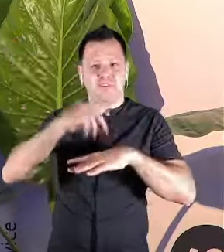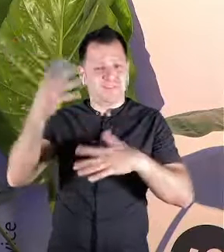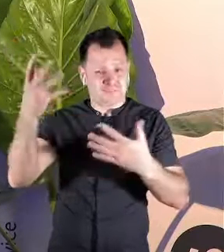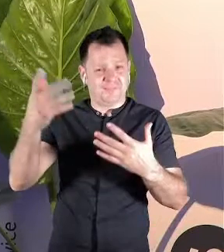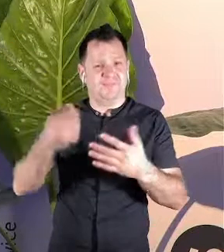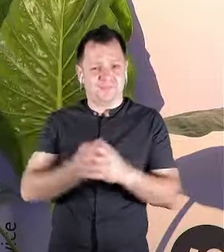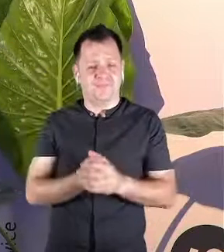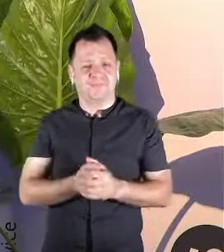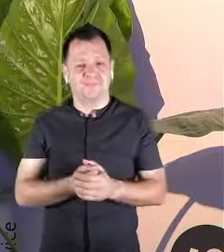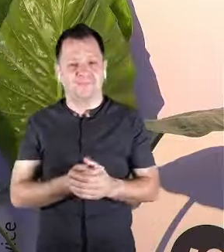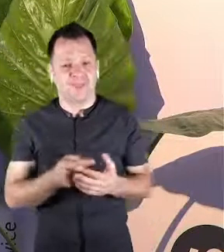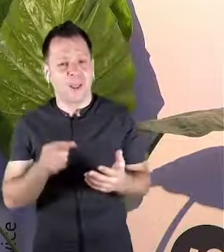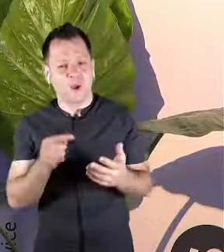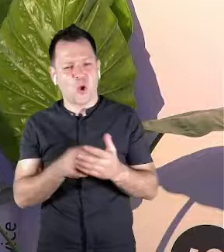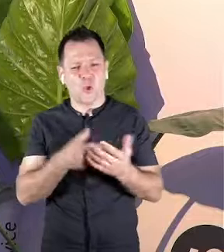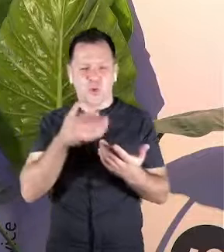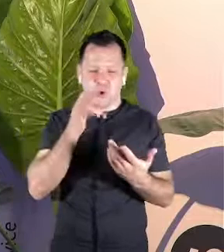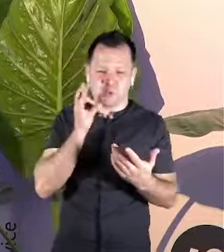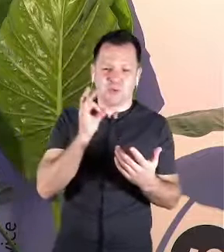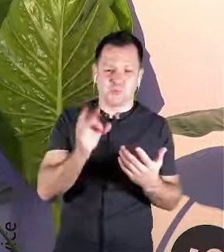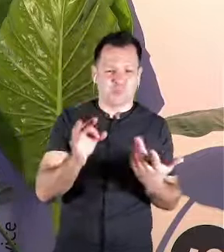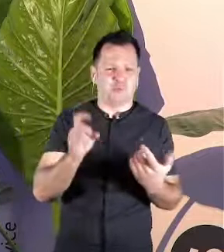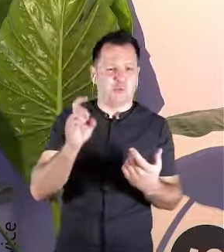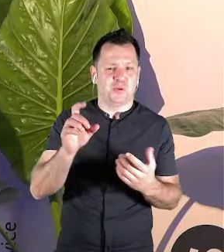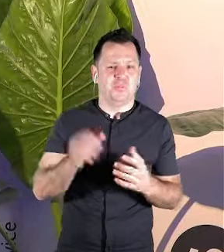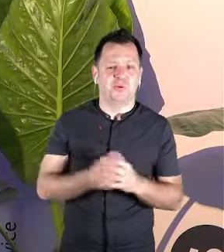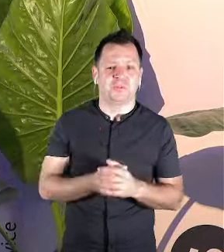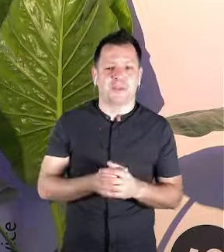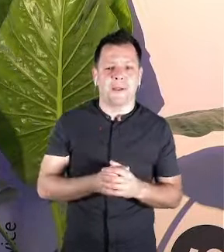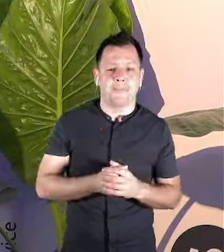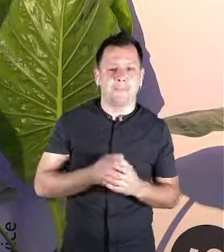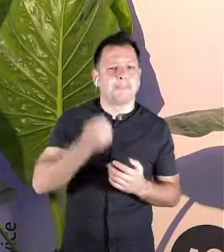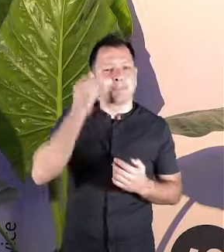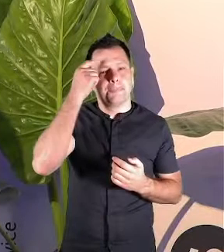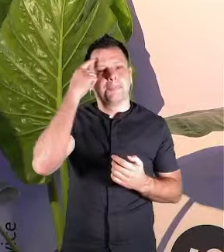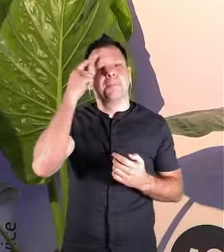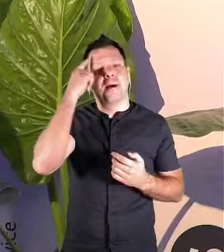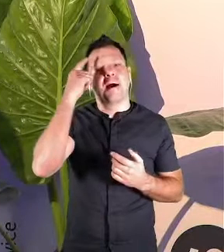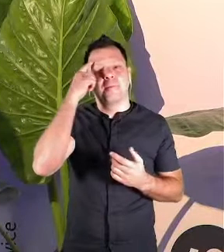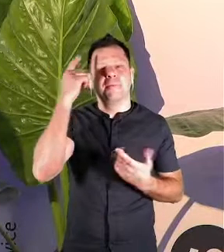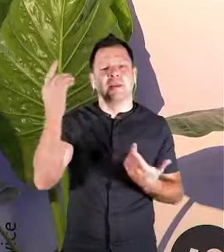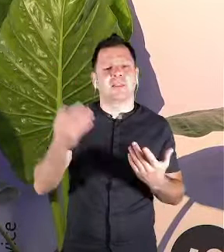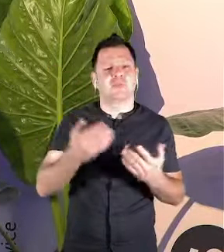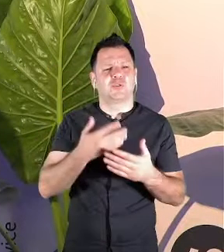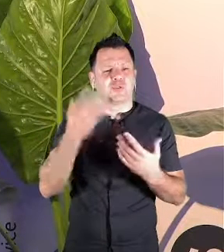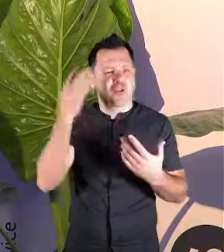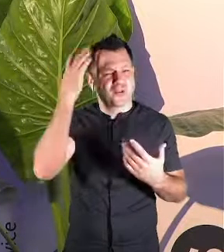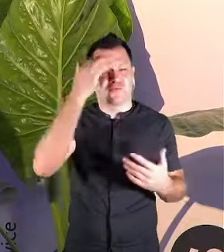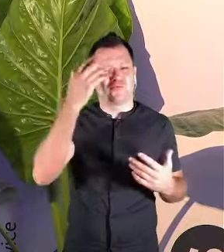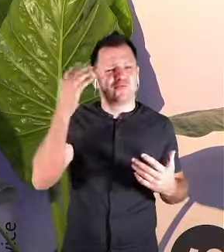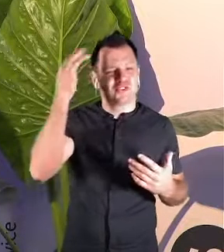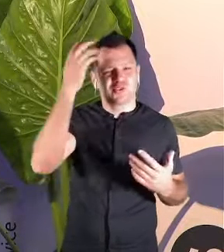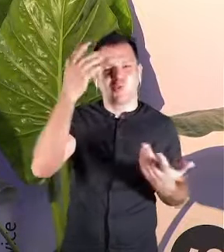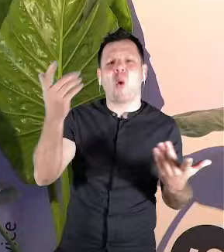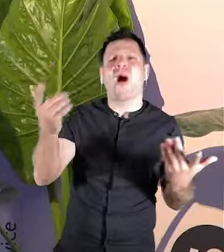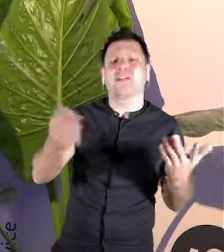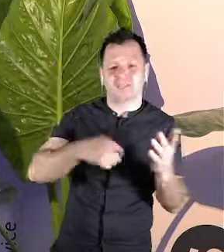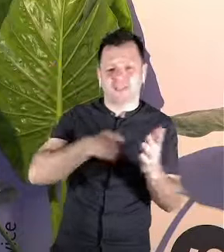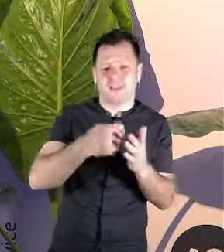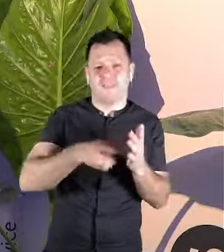some visualizations, some videos from a big development in Stockholm. I can recall maybe it